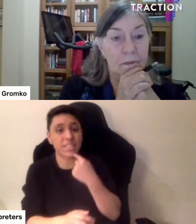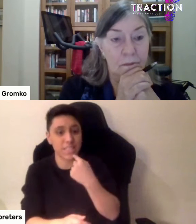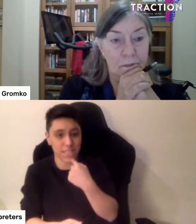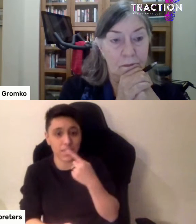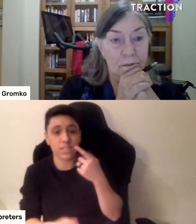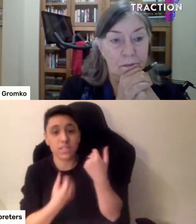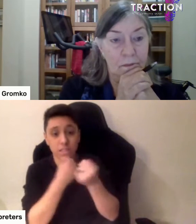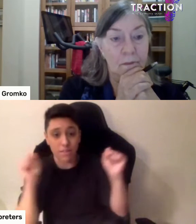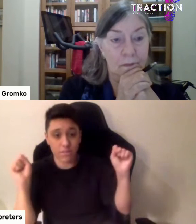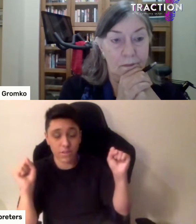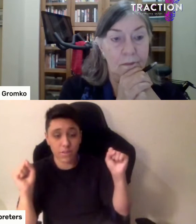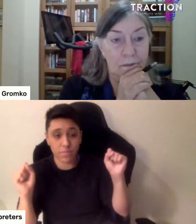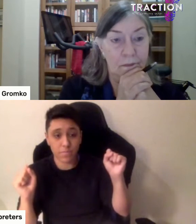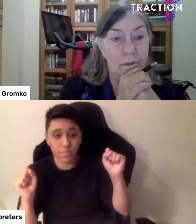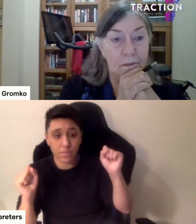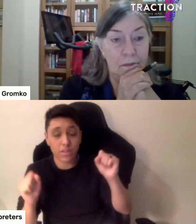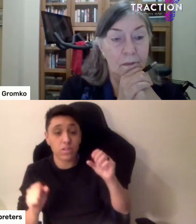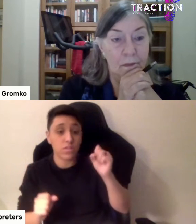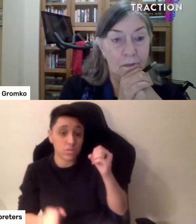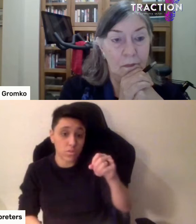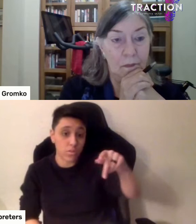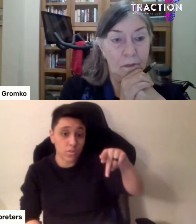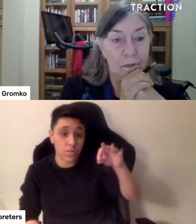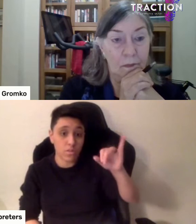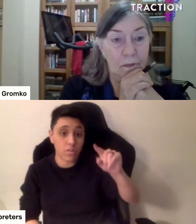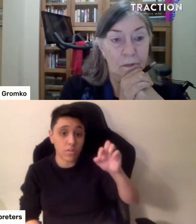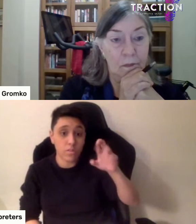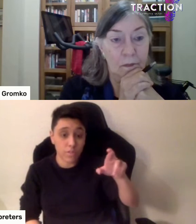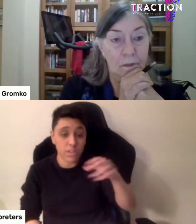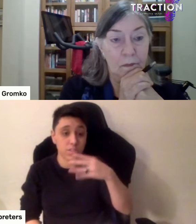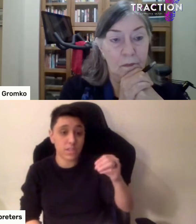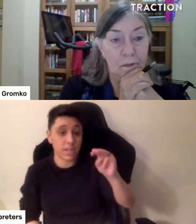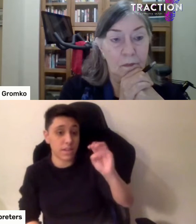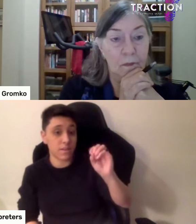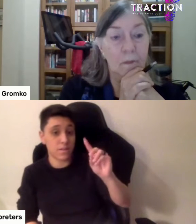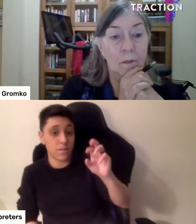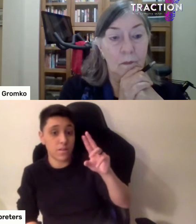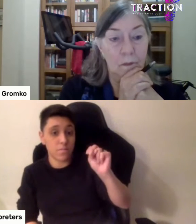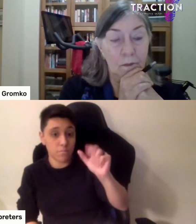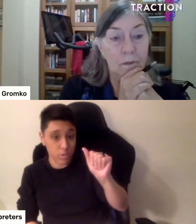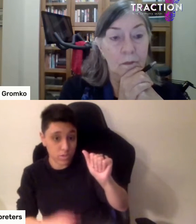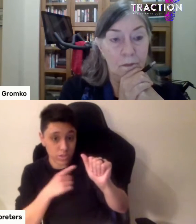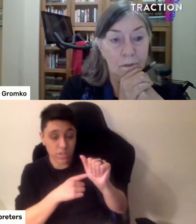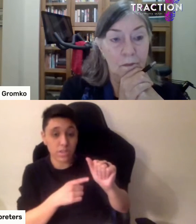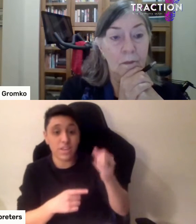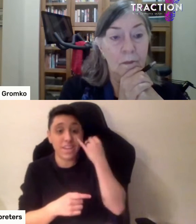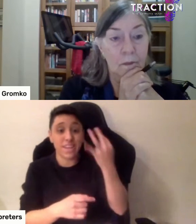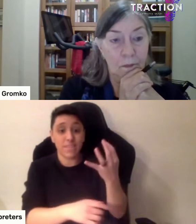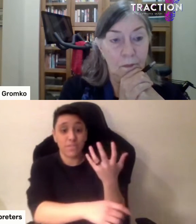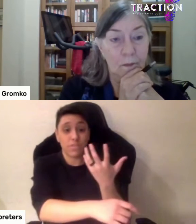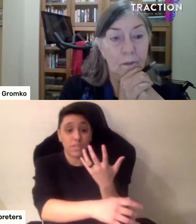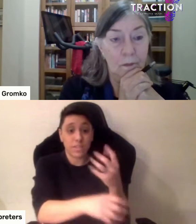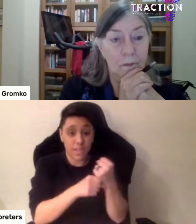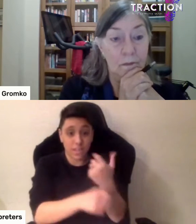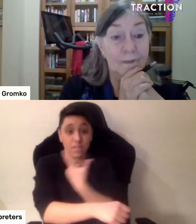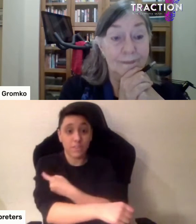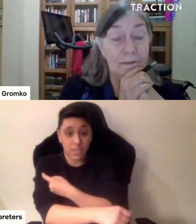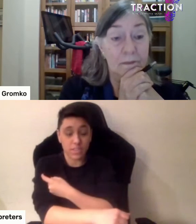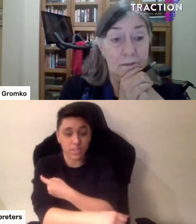and Pfizer, so after 3 weeks and 1 month of that, 2 weeks after that, you're supposed to be able to go out into